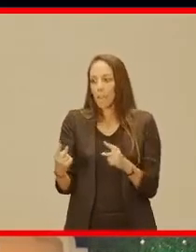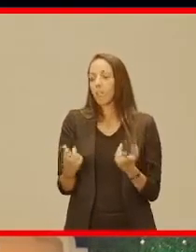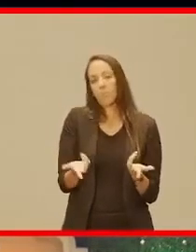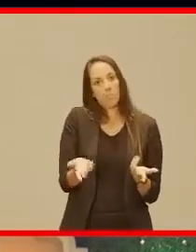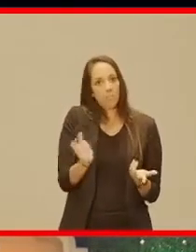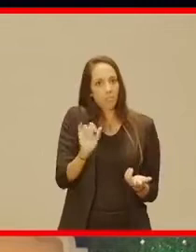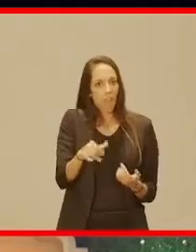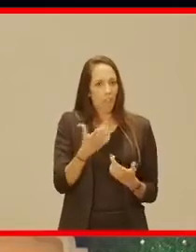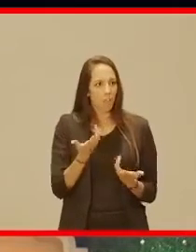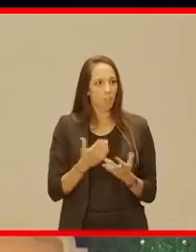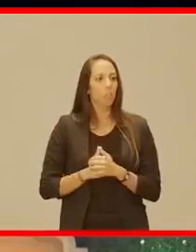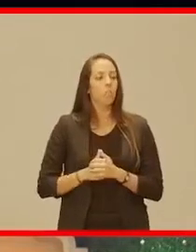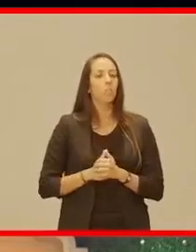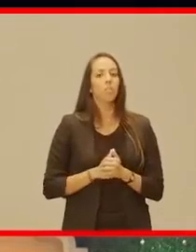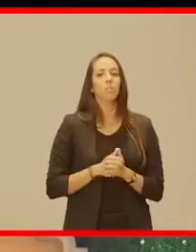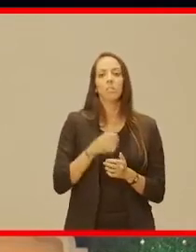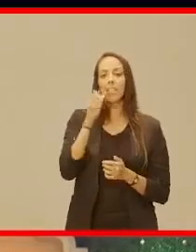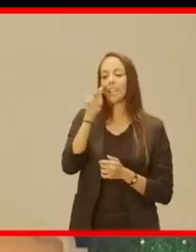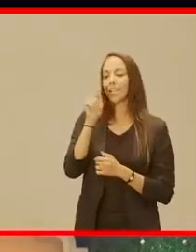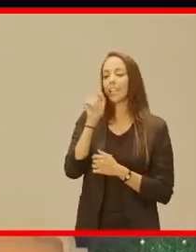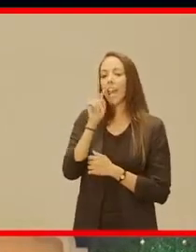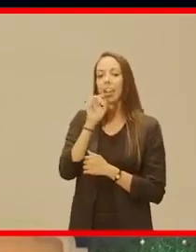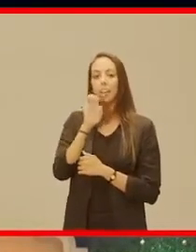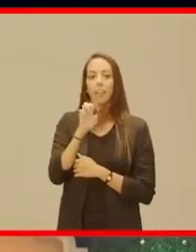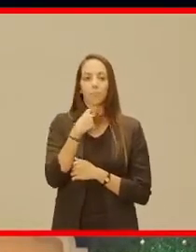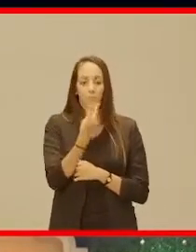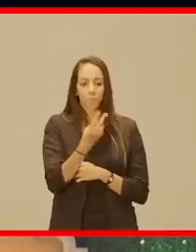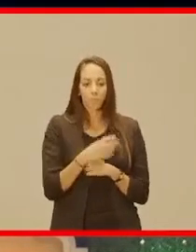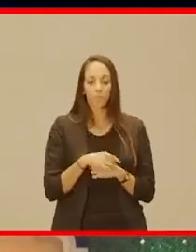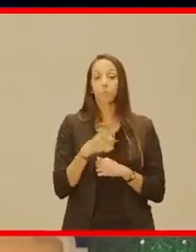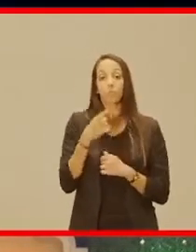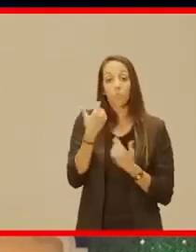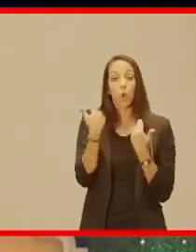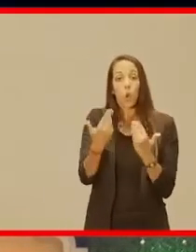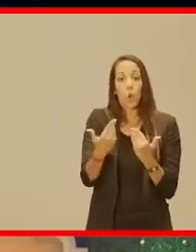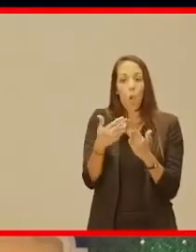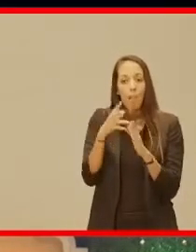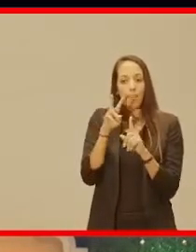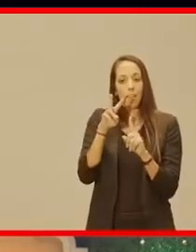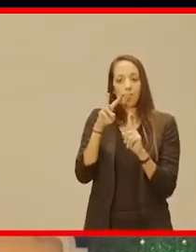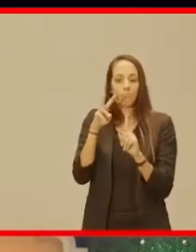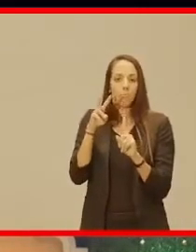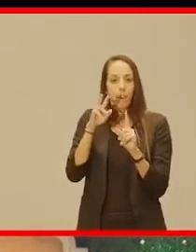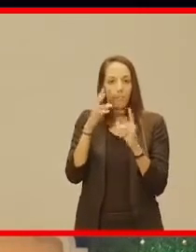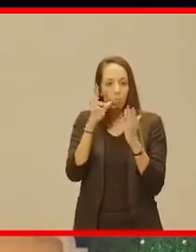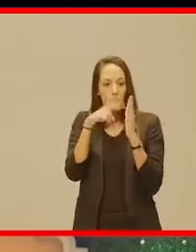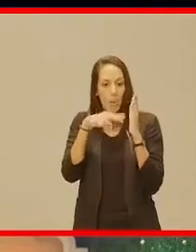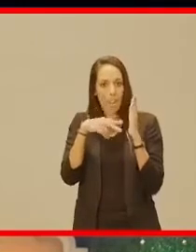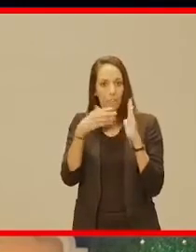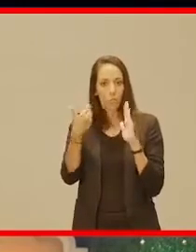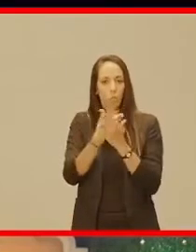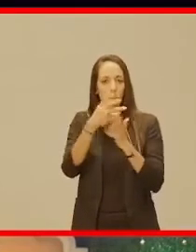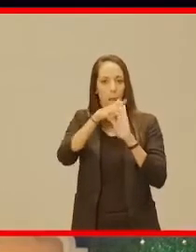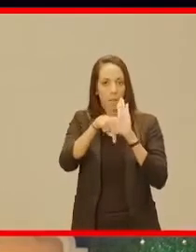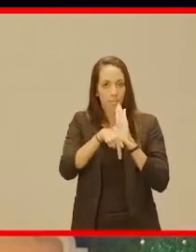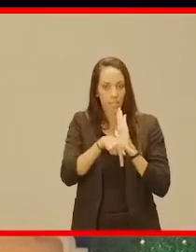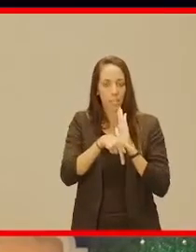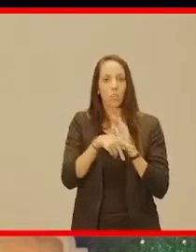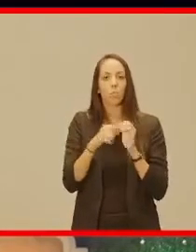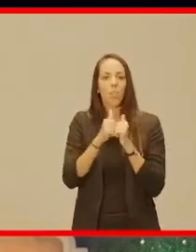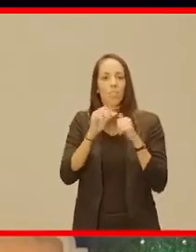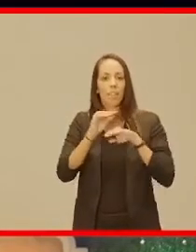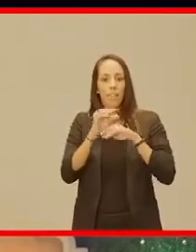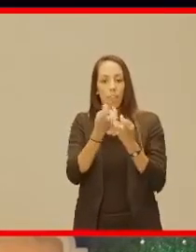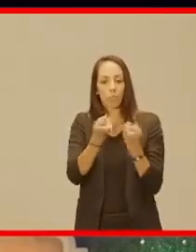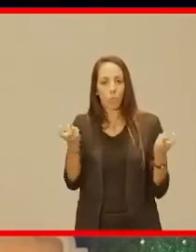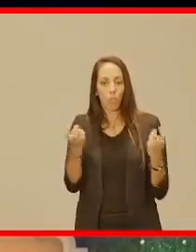First, I would say you should apply for partners in policymaking through the Florida Developmental Disabilities Council. And I'm happy to